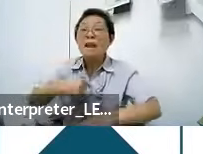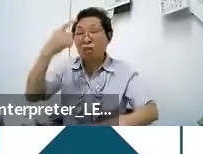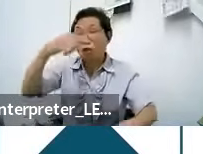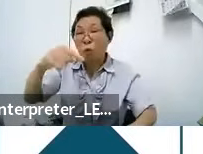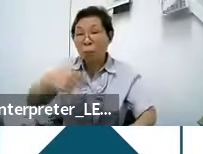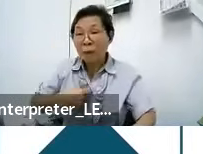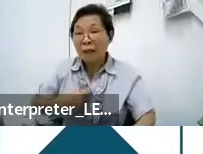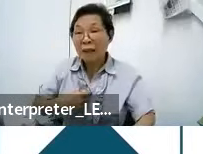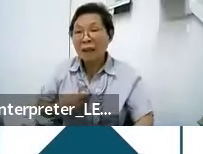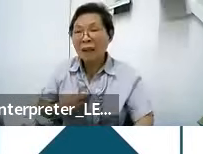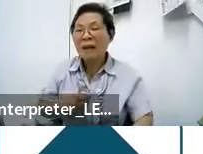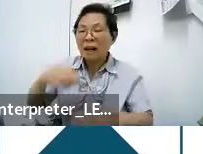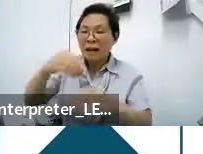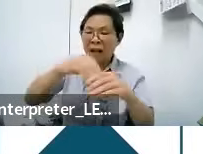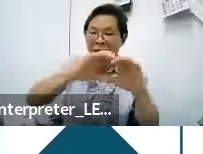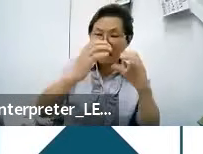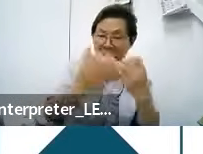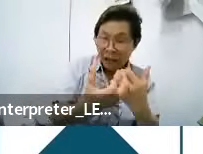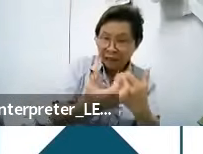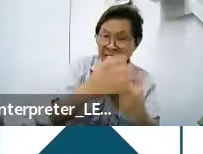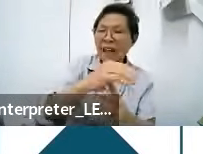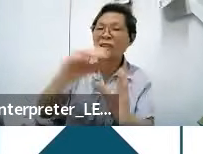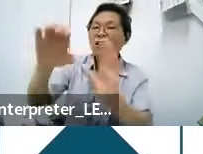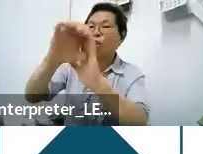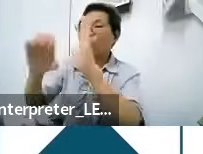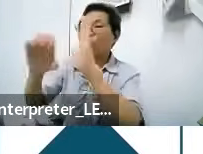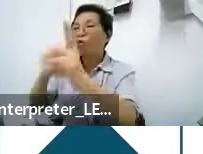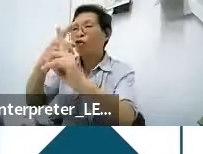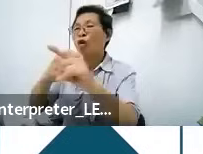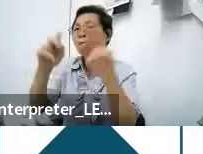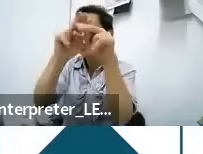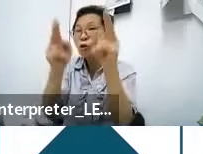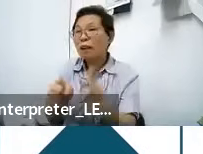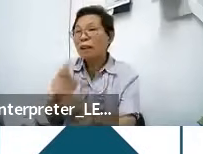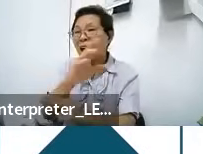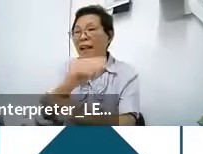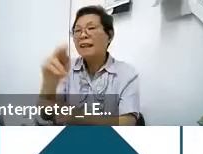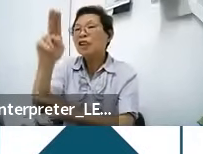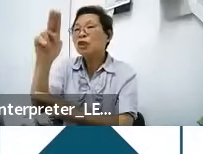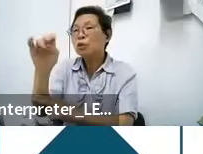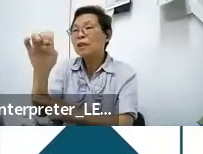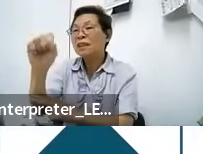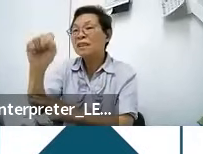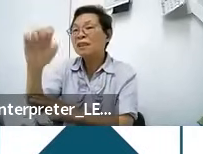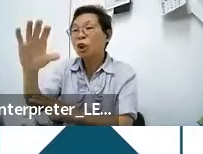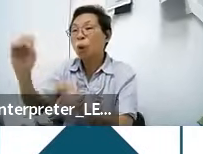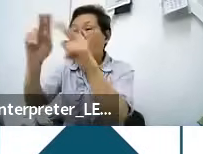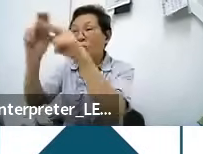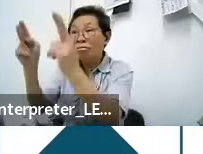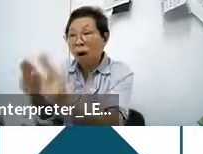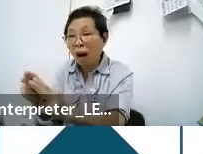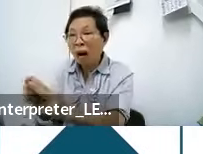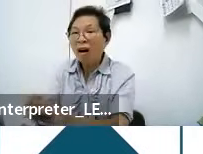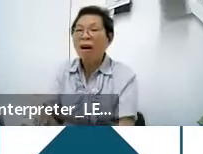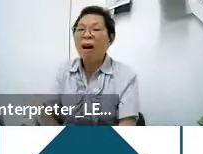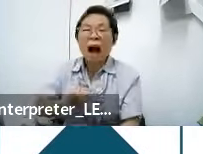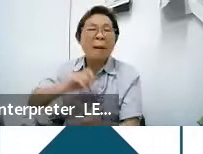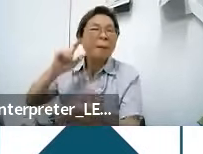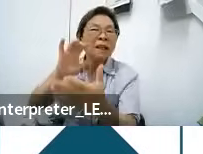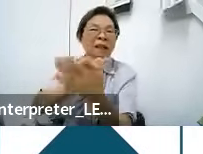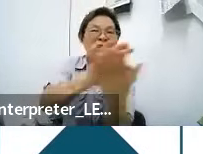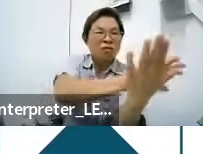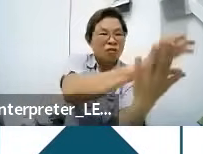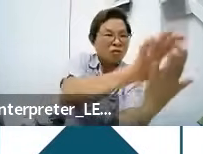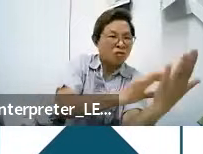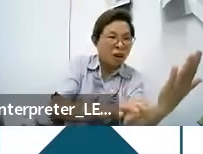took the courses from UNICEF and UNESCO, and I believe this framework is very,